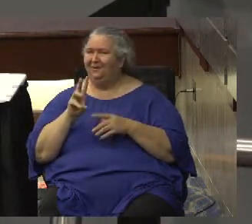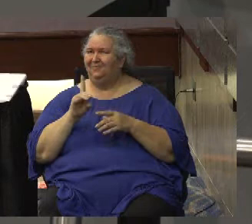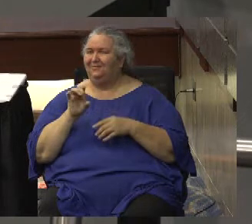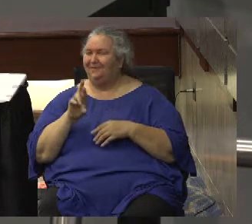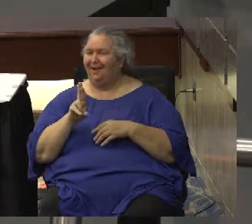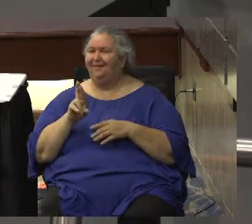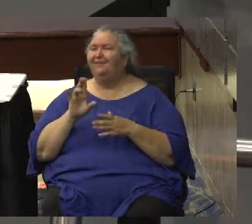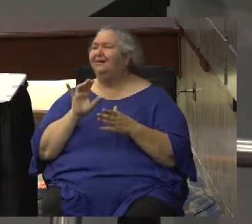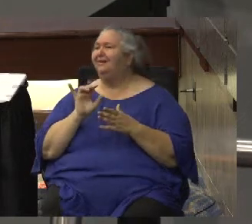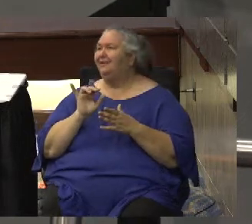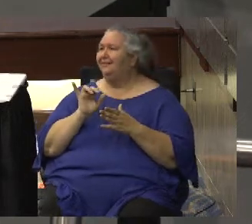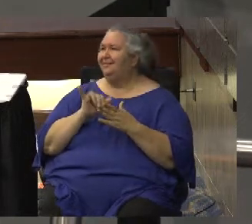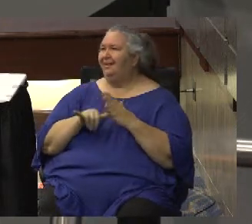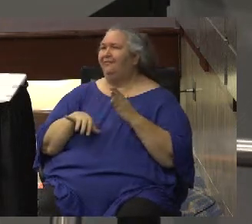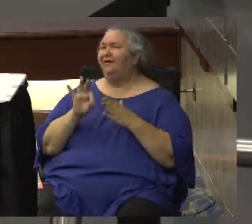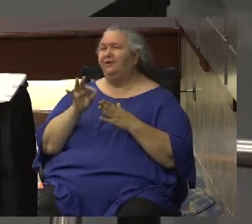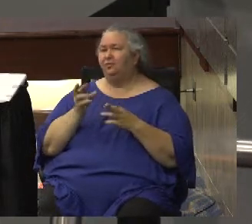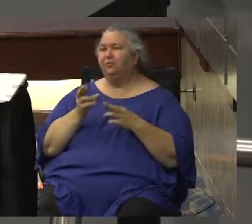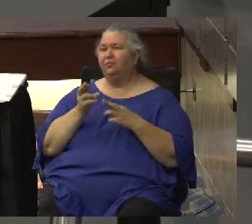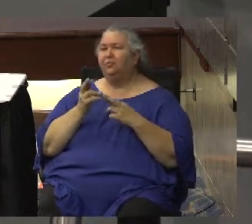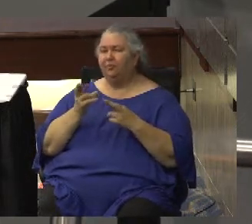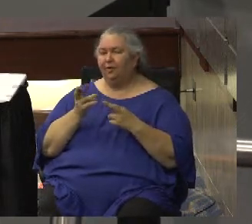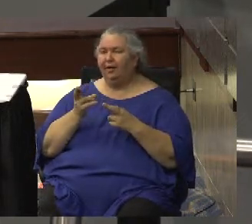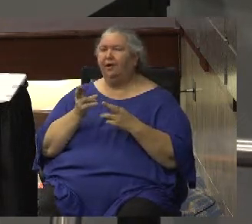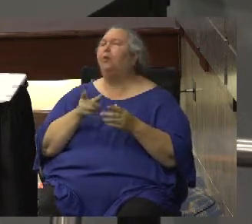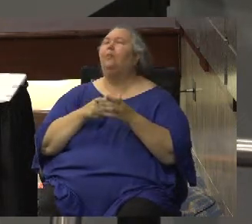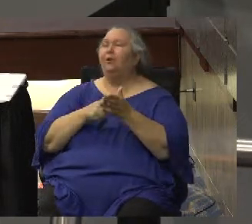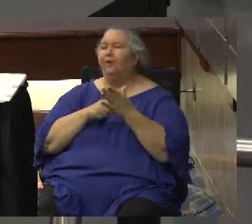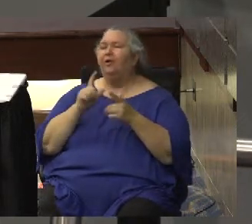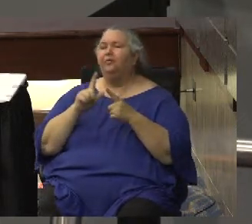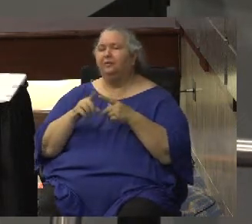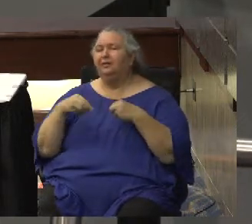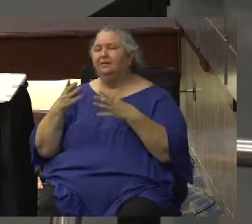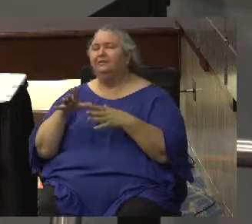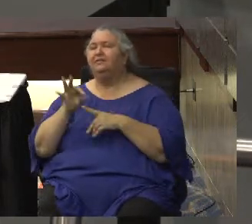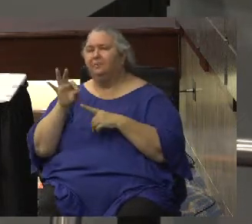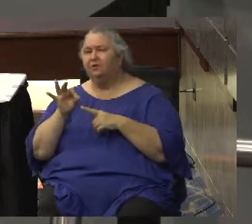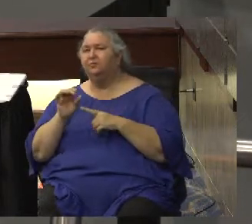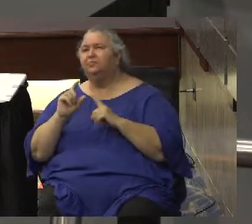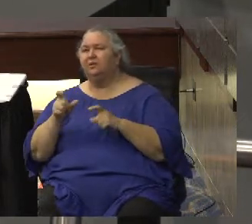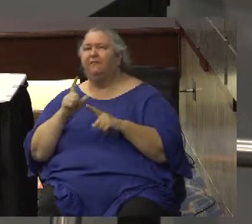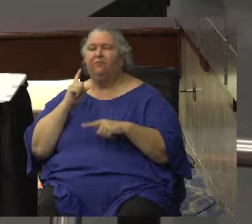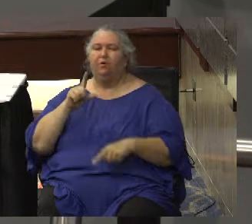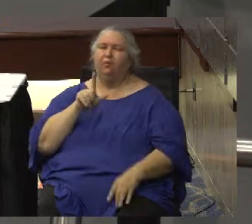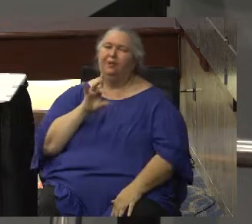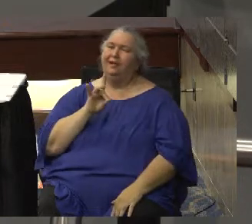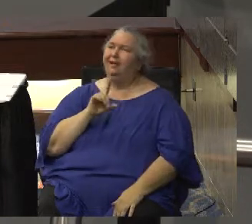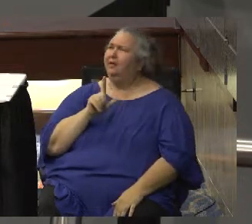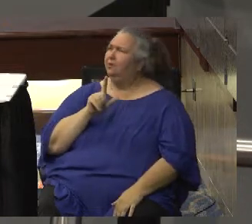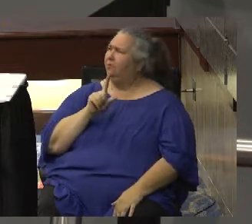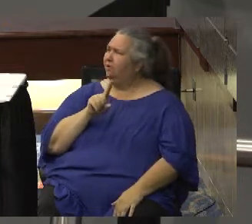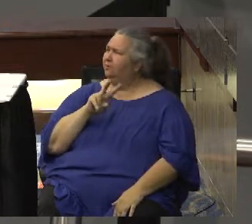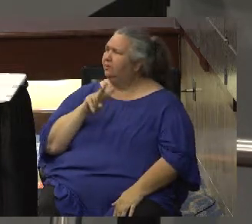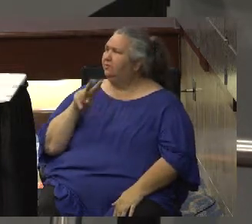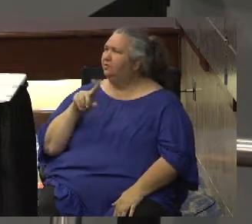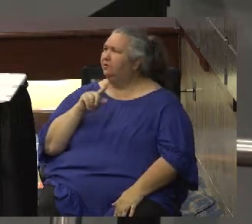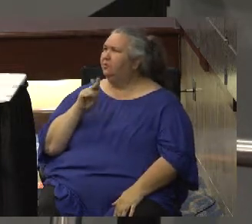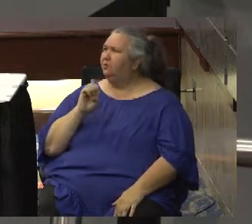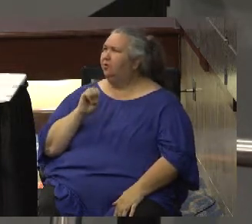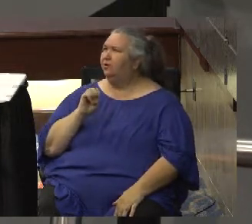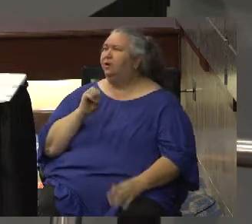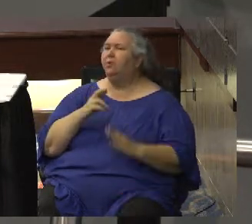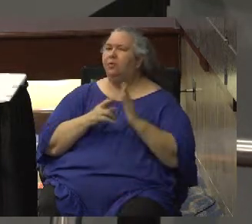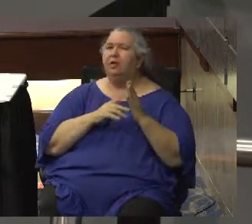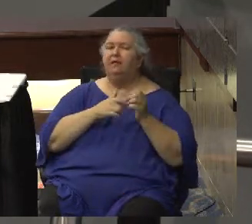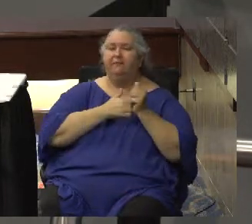based on the findings required for granting a special permit per section 28-122 of the zoning ordinance. Pursuant to state